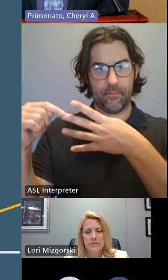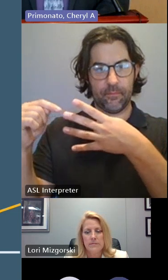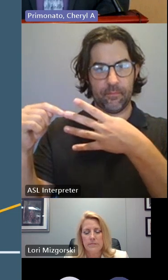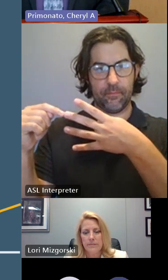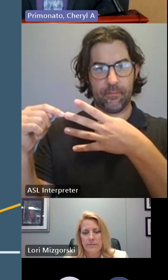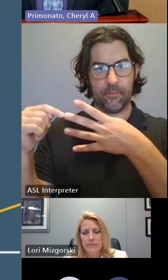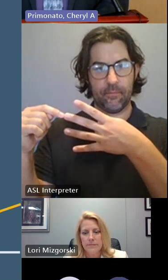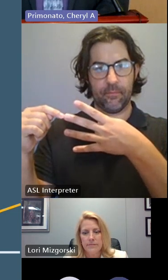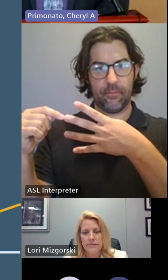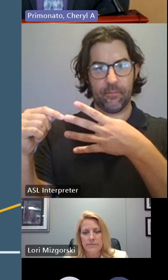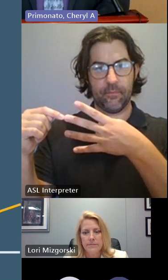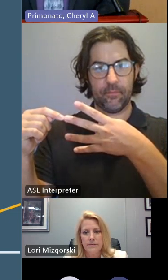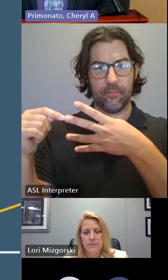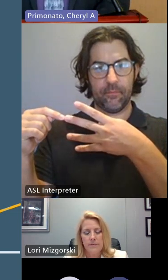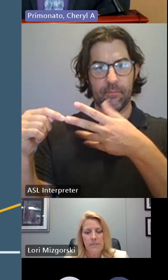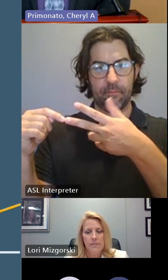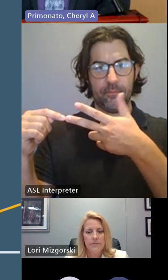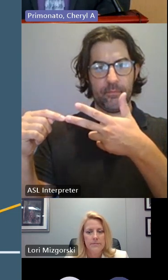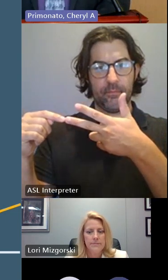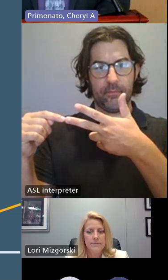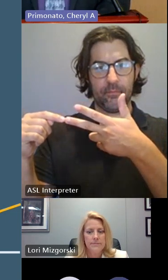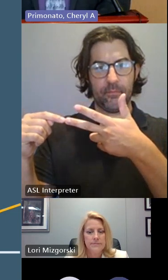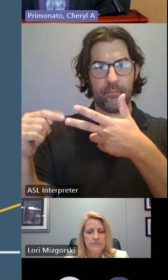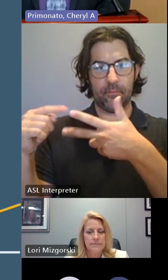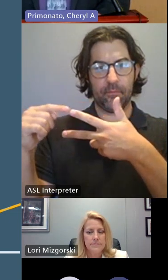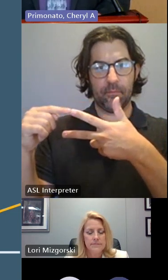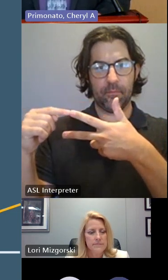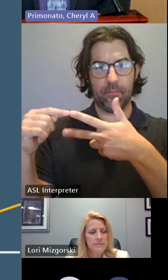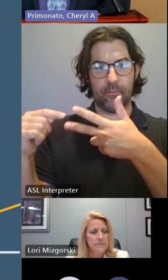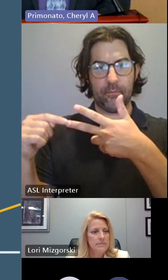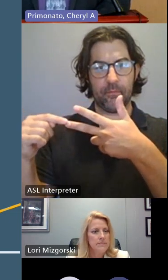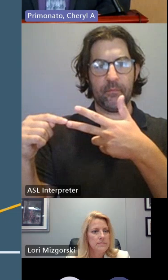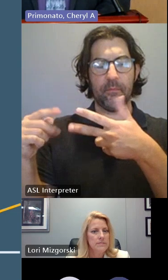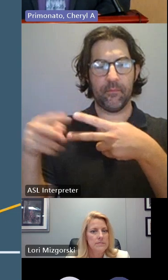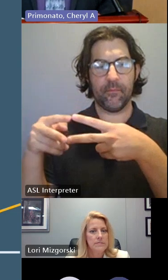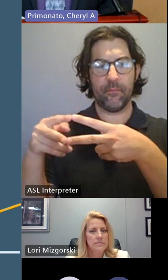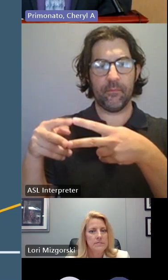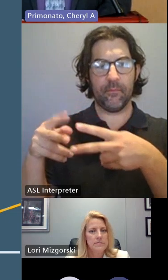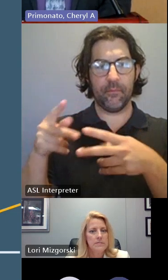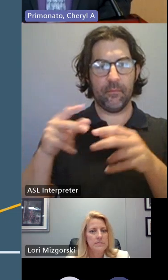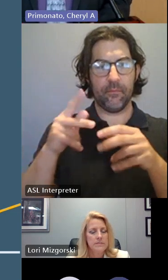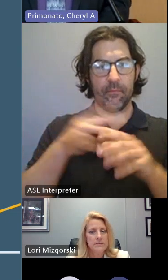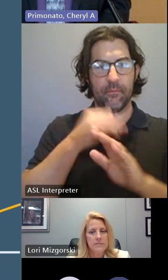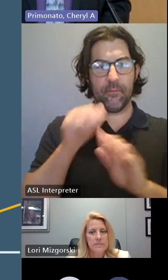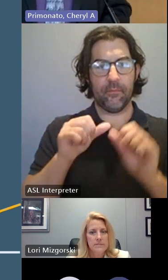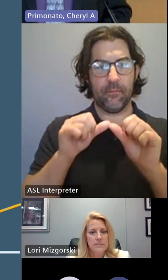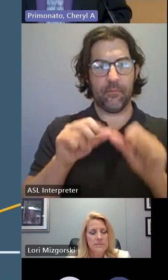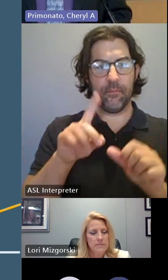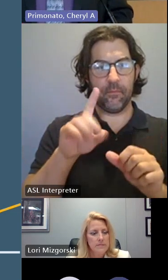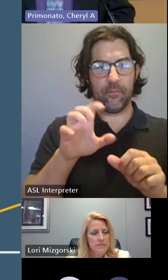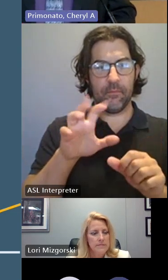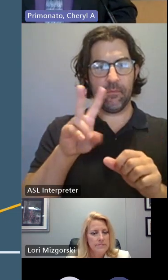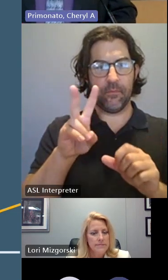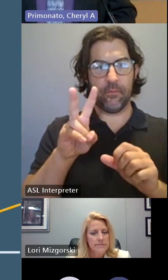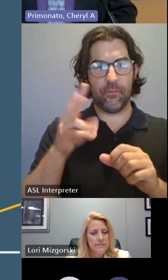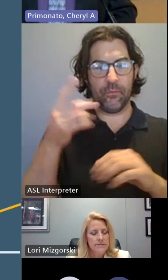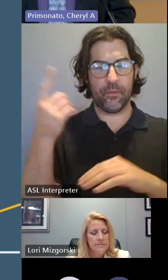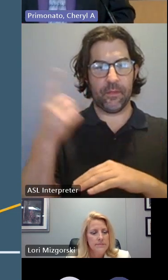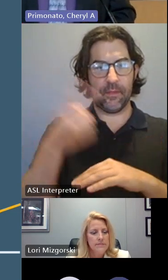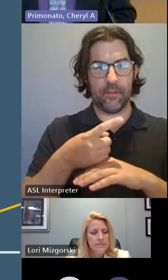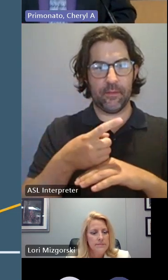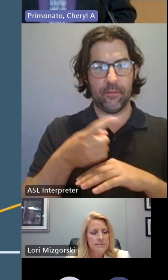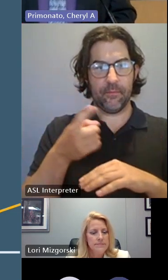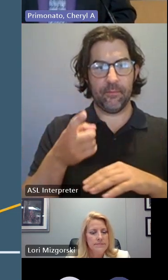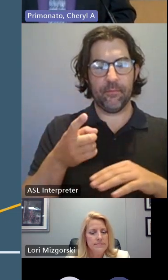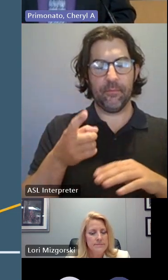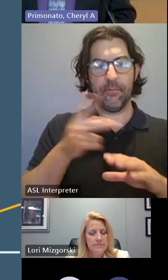marking replacement, overhead catenary wire support component replacement. The project duration is 152 calendar days. This